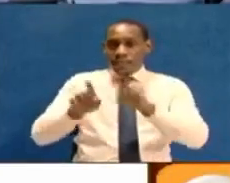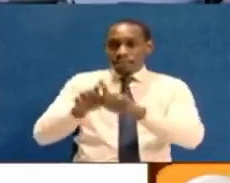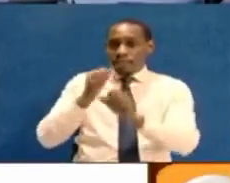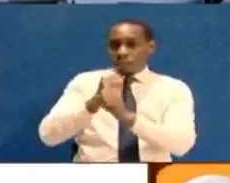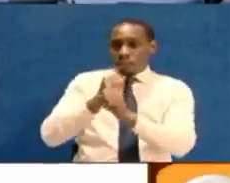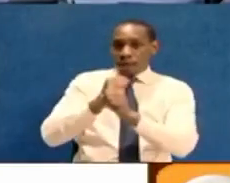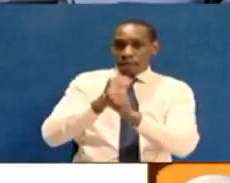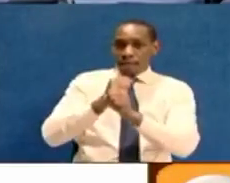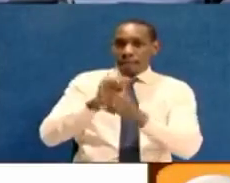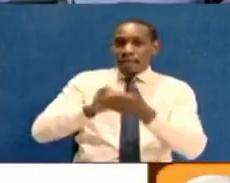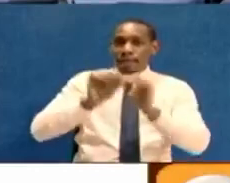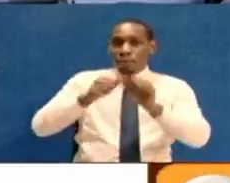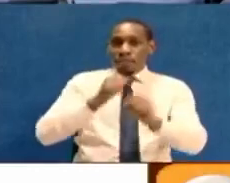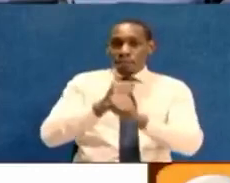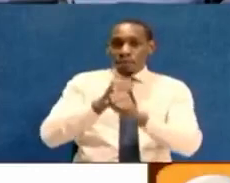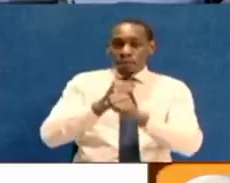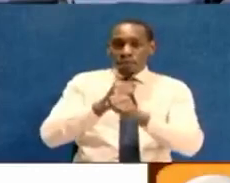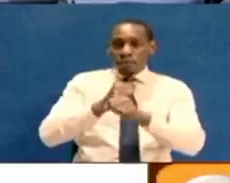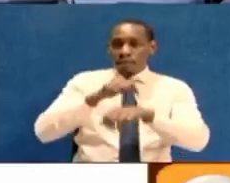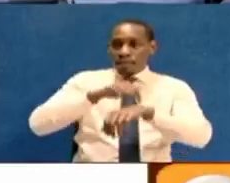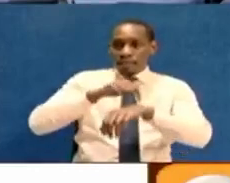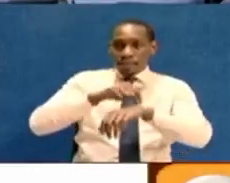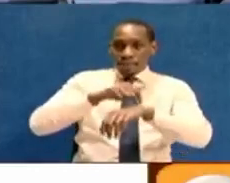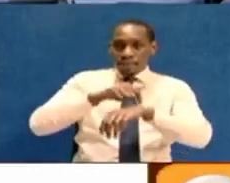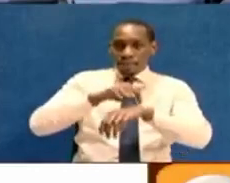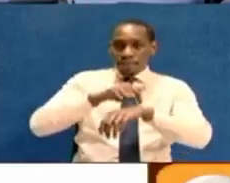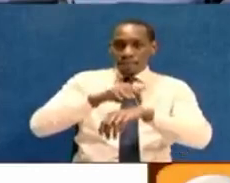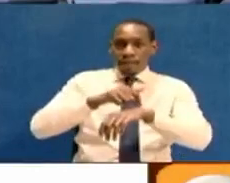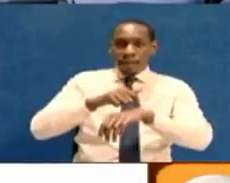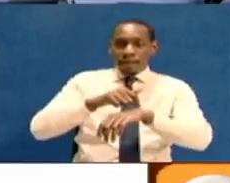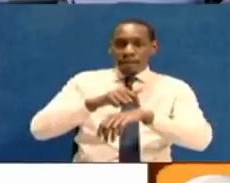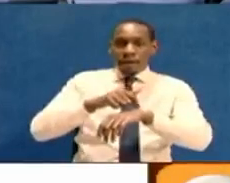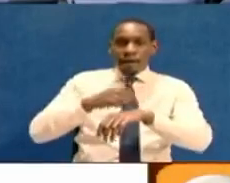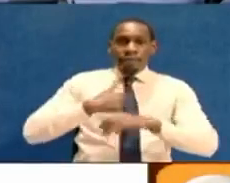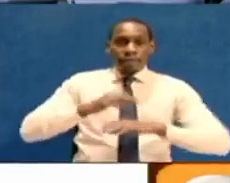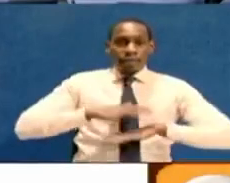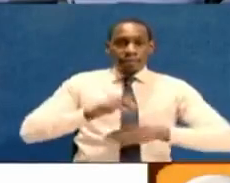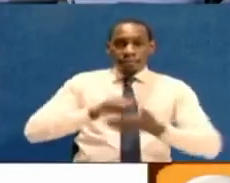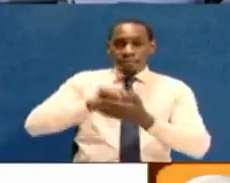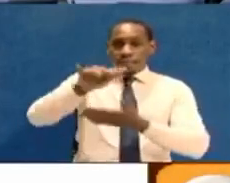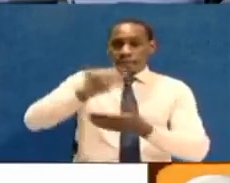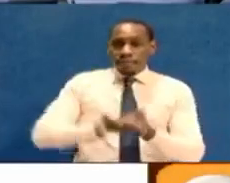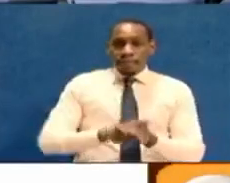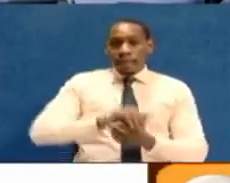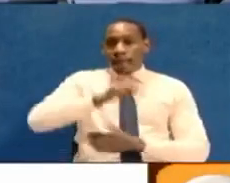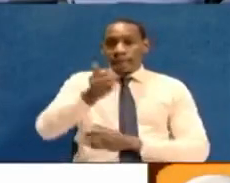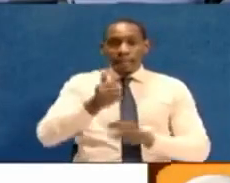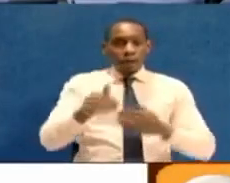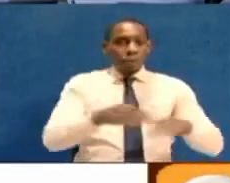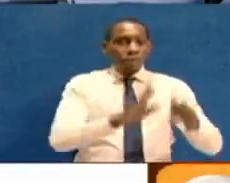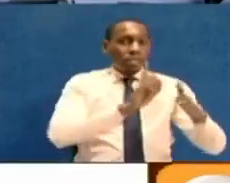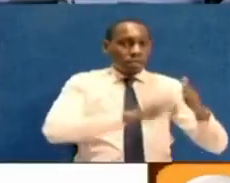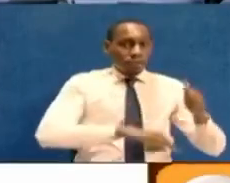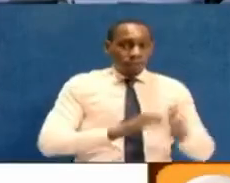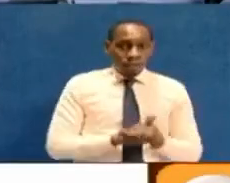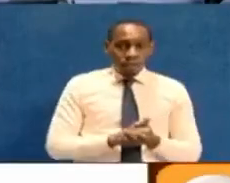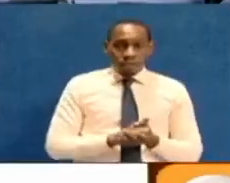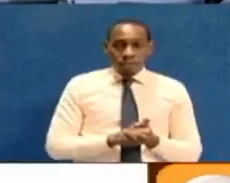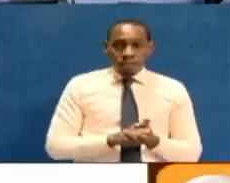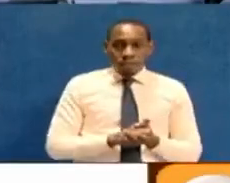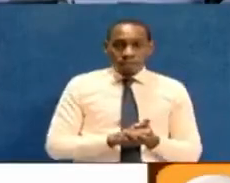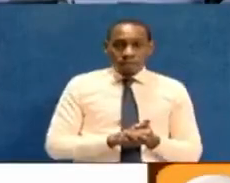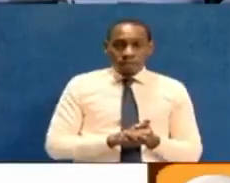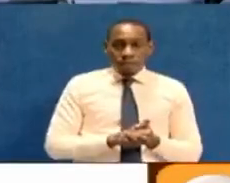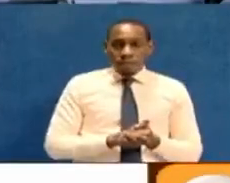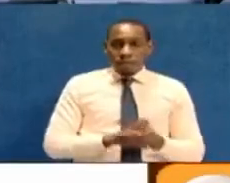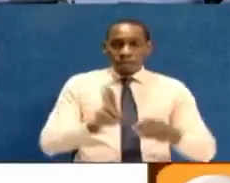of work, we can do that when we already built a sufficient traffic for us. Because the alternative is to really